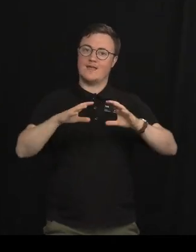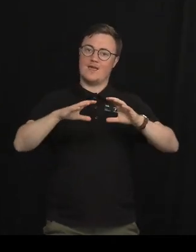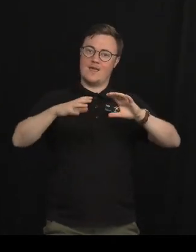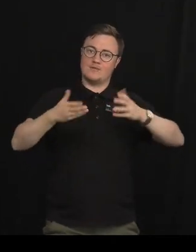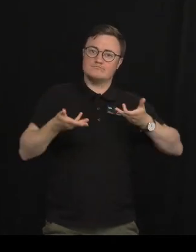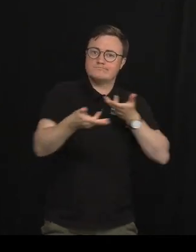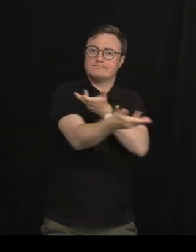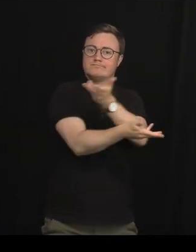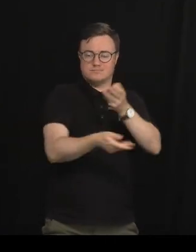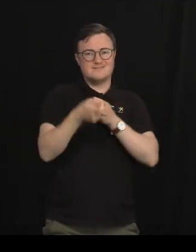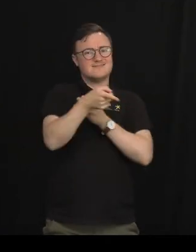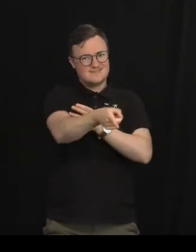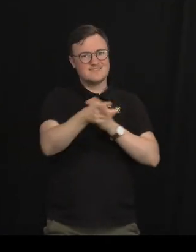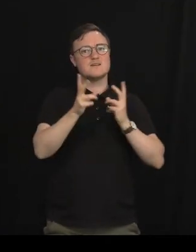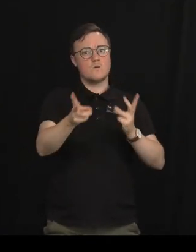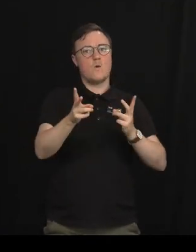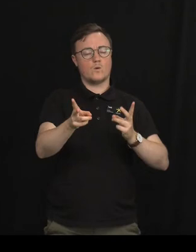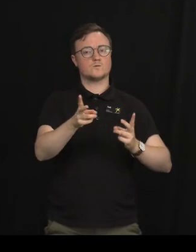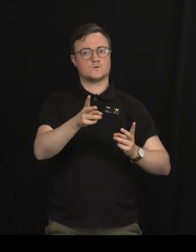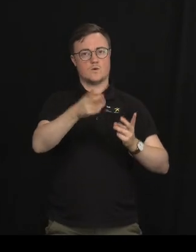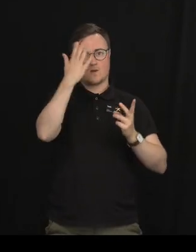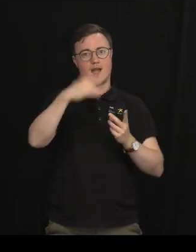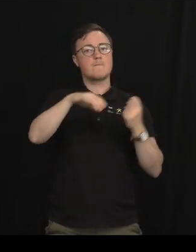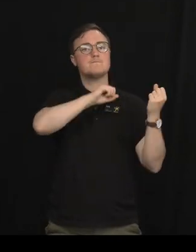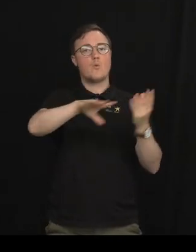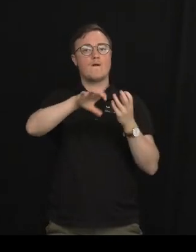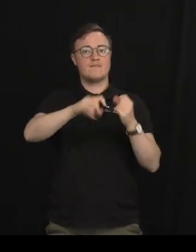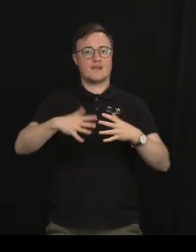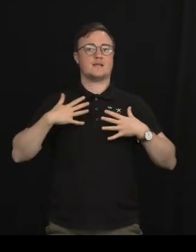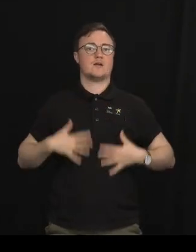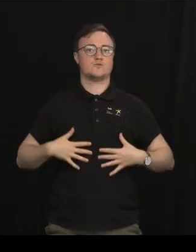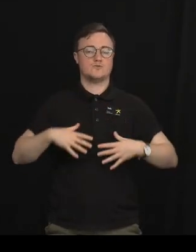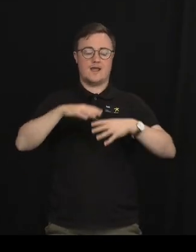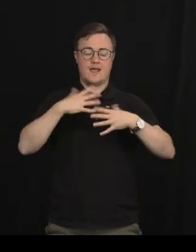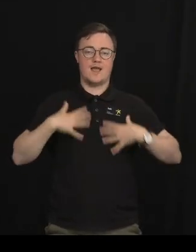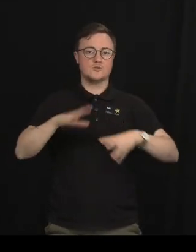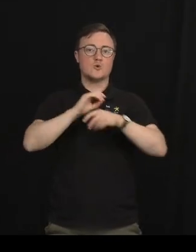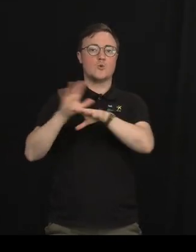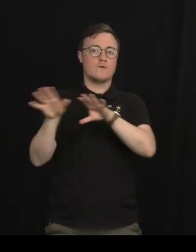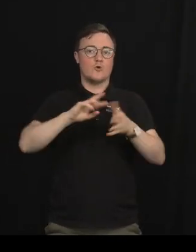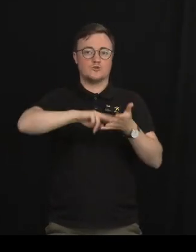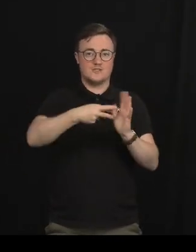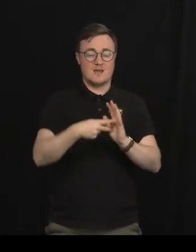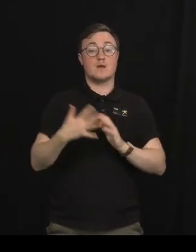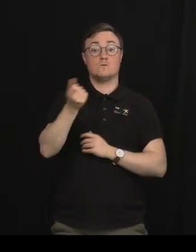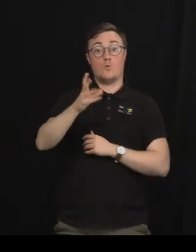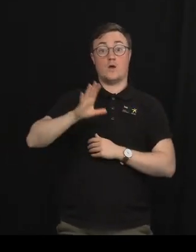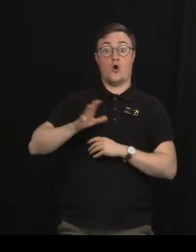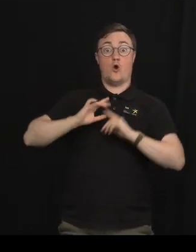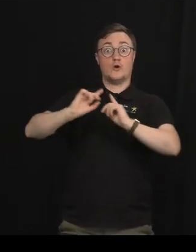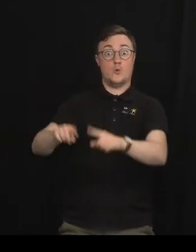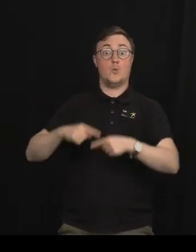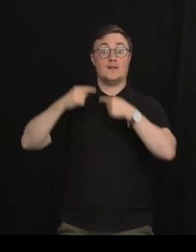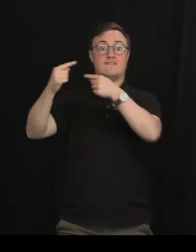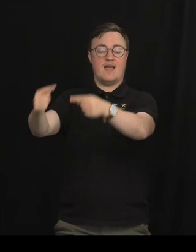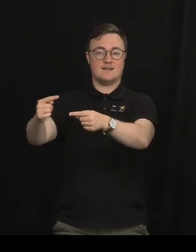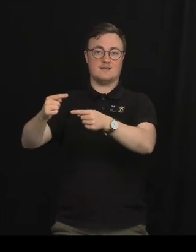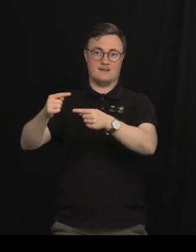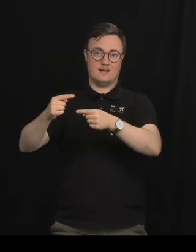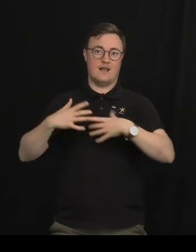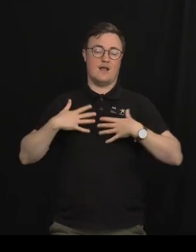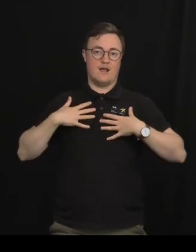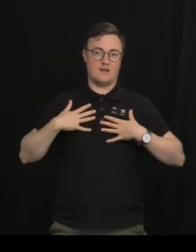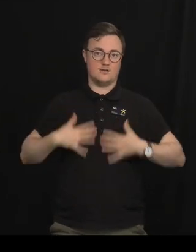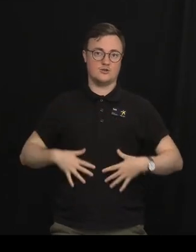is part of the whole healthcare system in any country. Some countries have a more developed system where you actually have paid community health